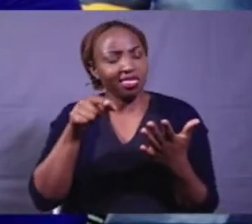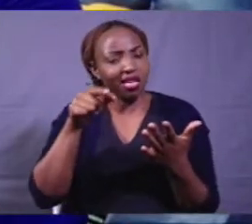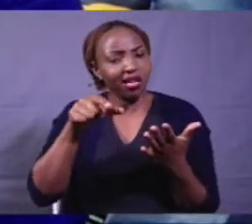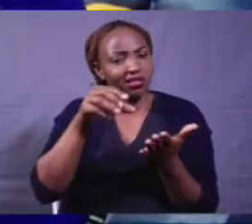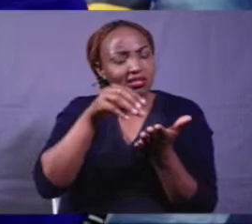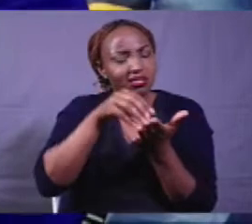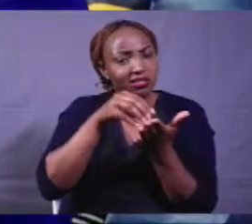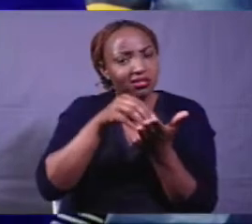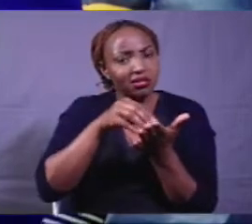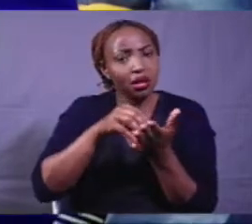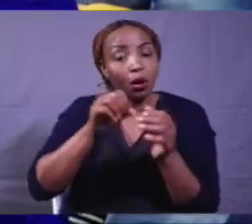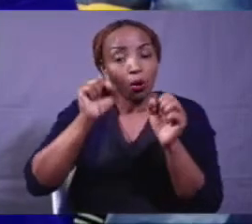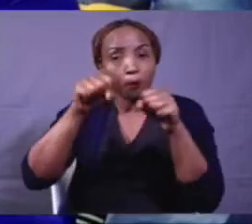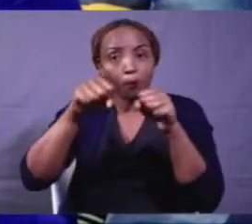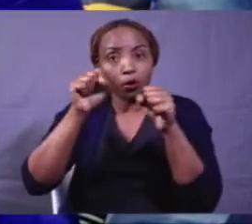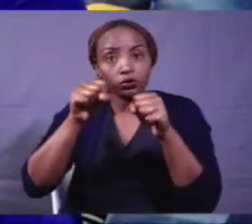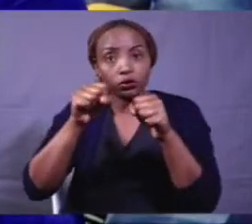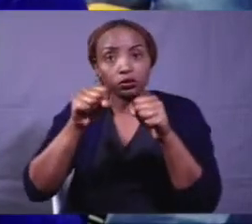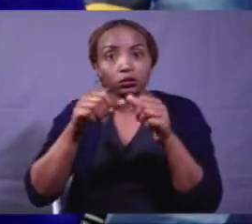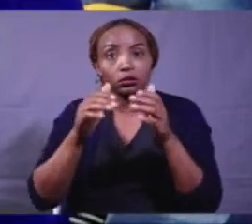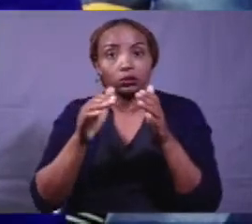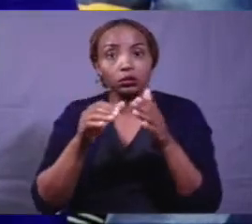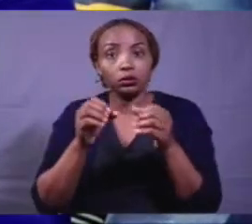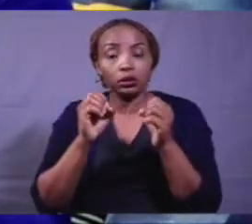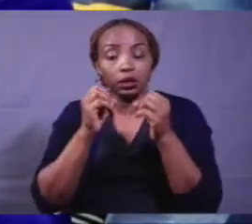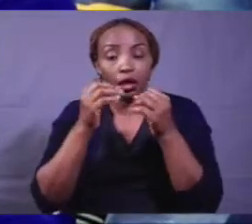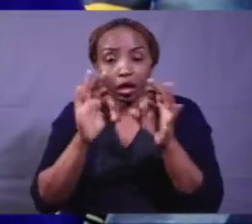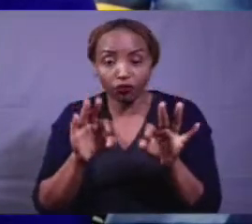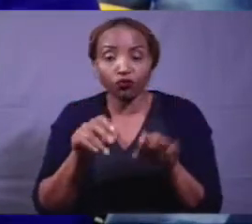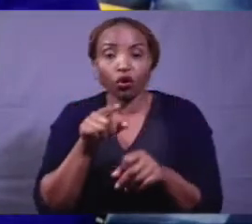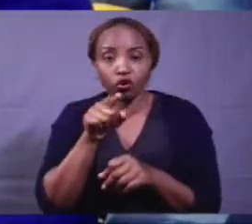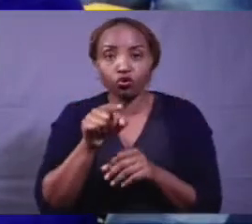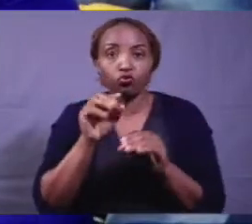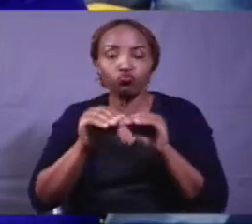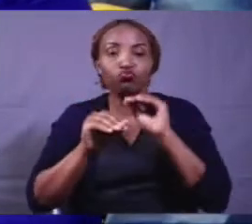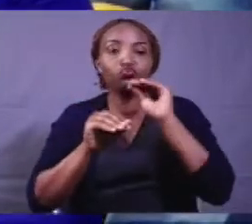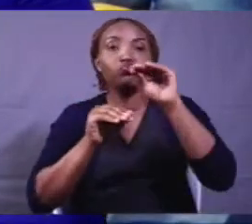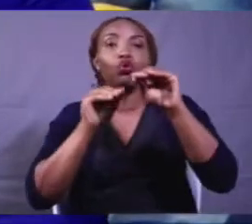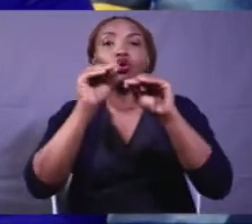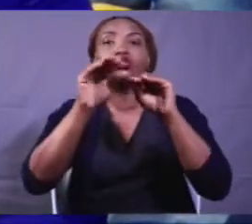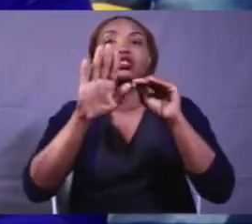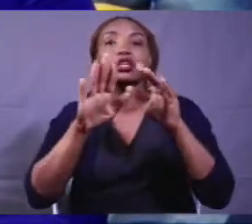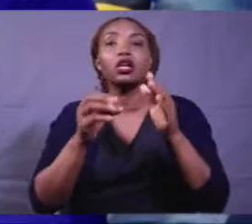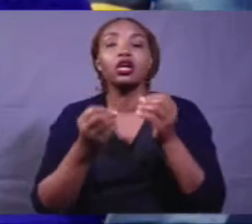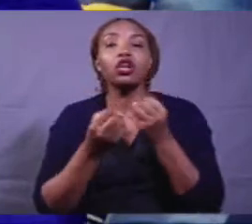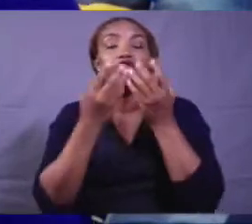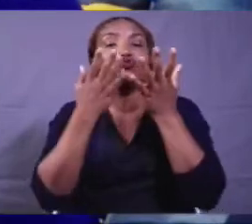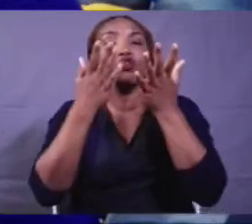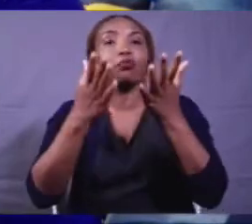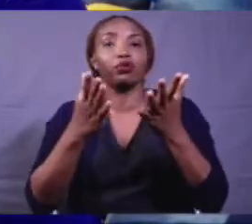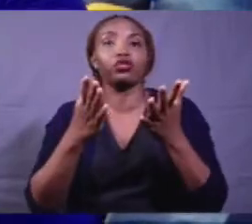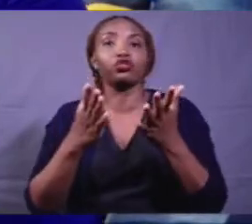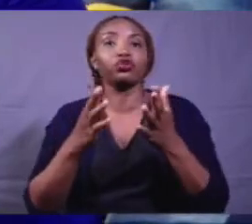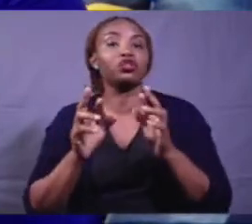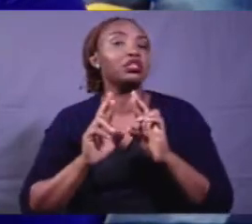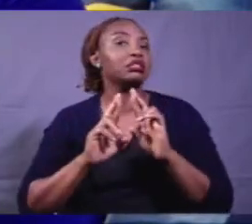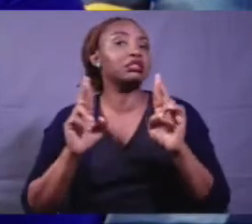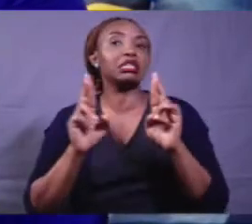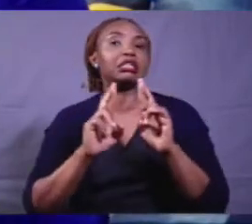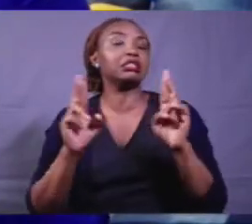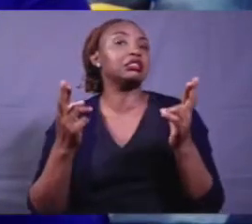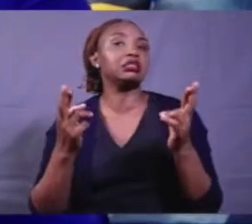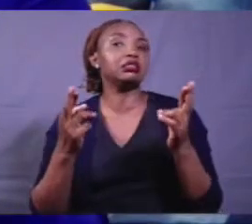the information willingly by yourself, then the law does not cover you. So you have to be very